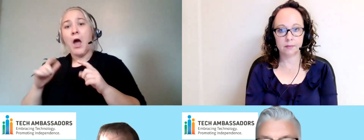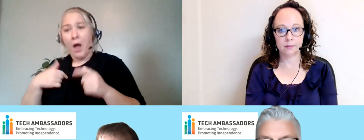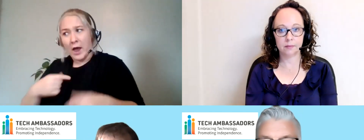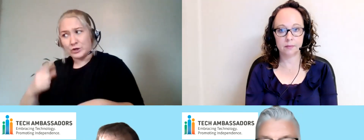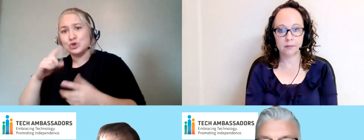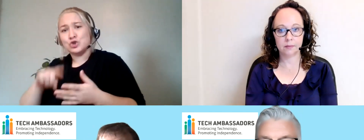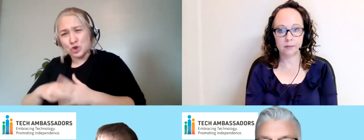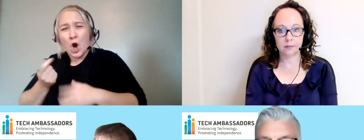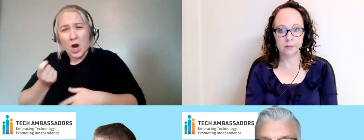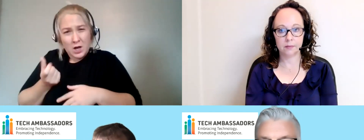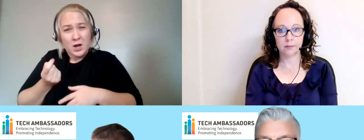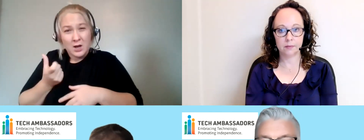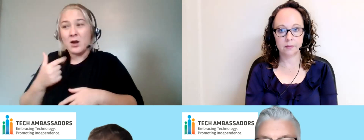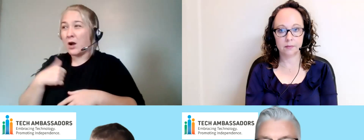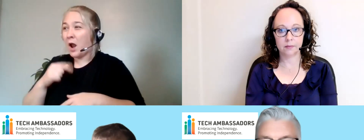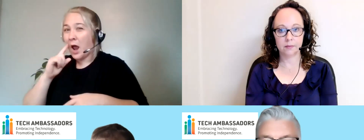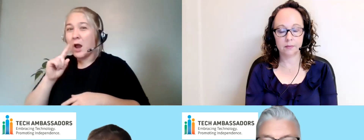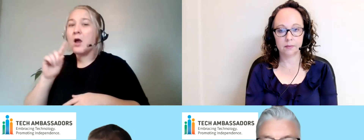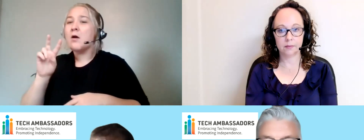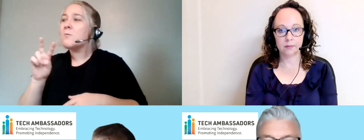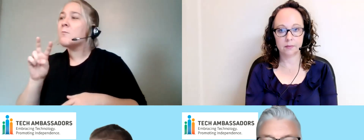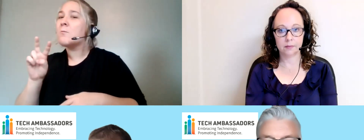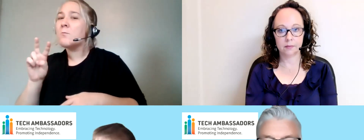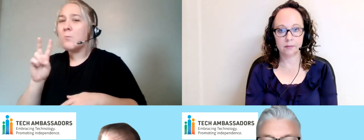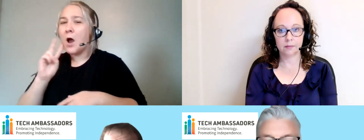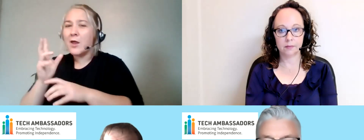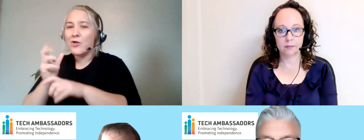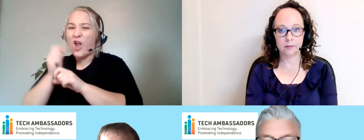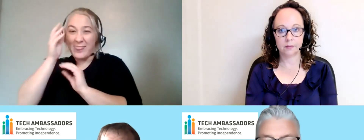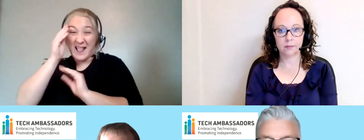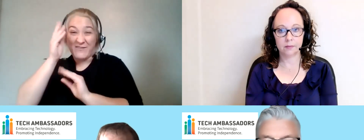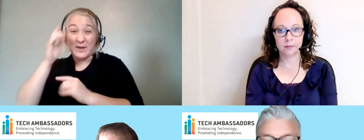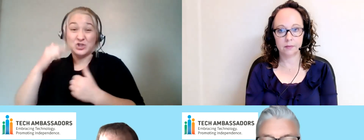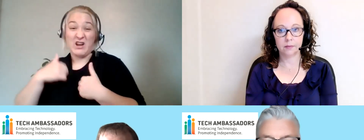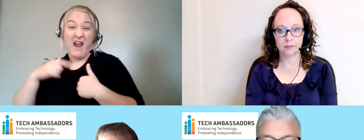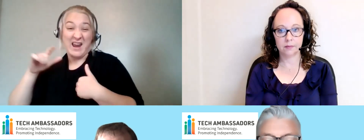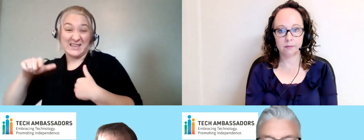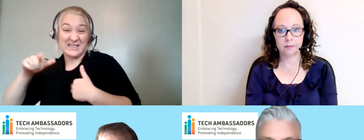up and getting the like info I needed.